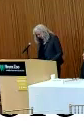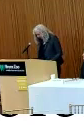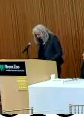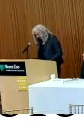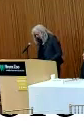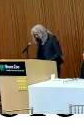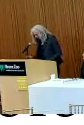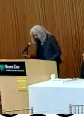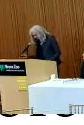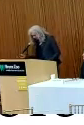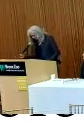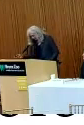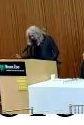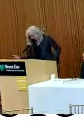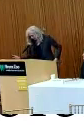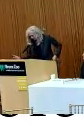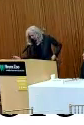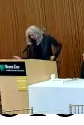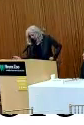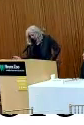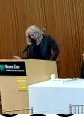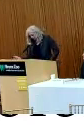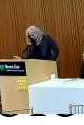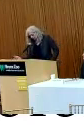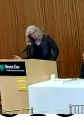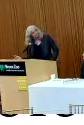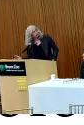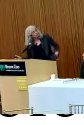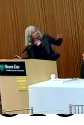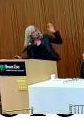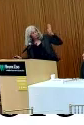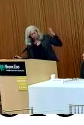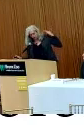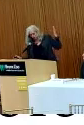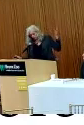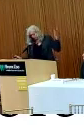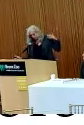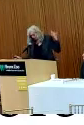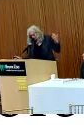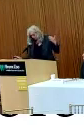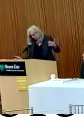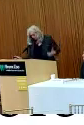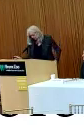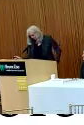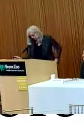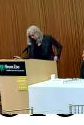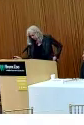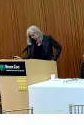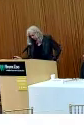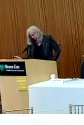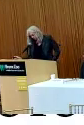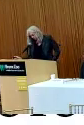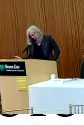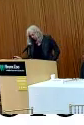products um and this is costing you know whether it's conventional loans FHA Loans or other types of